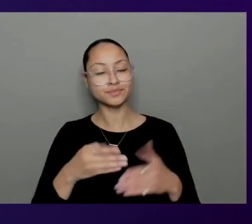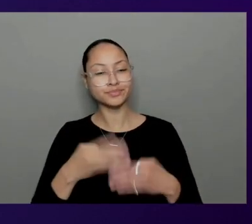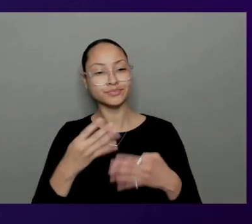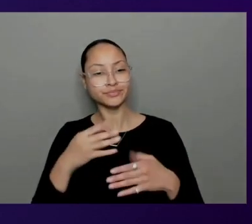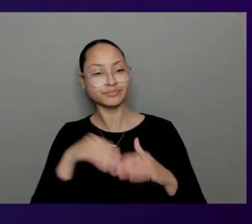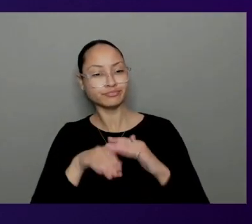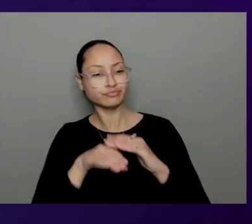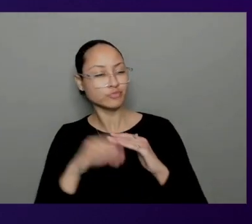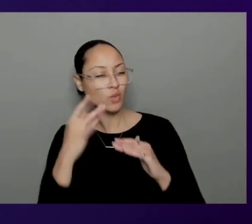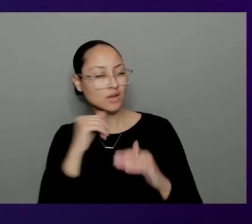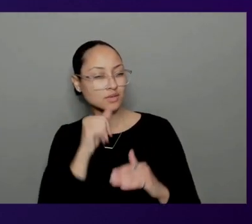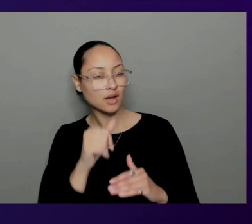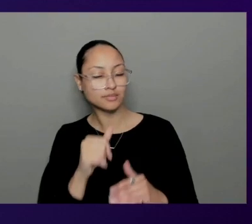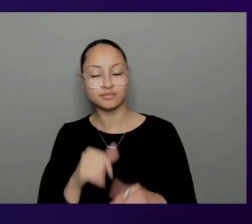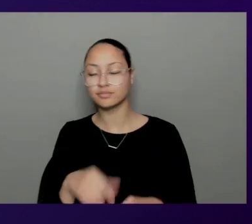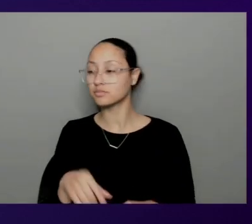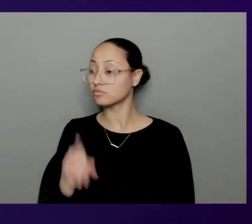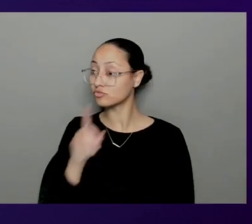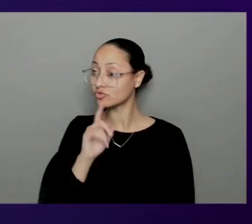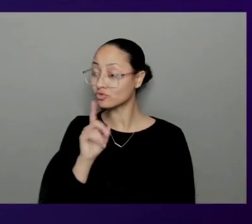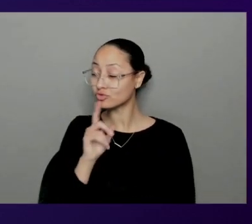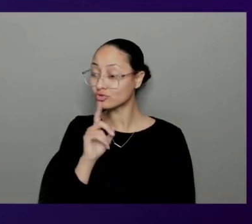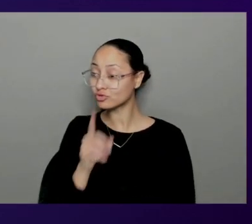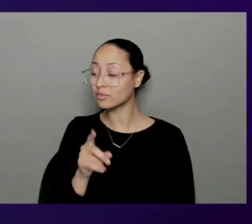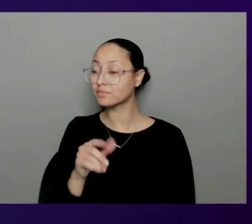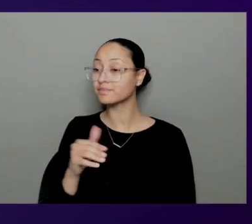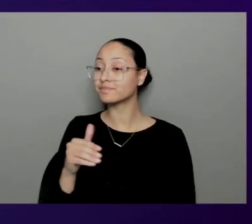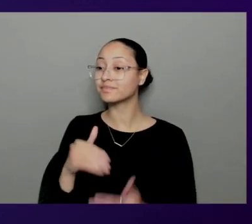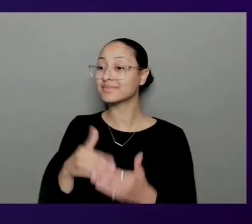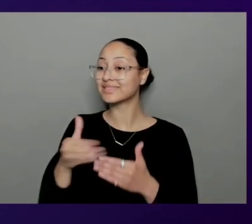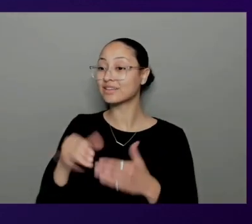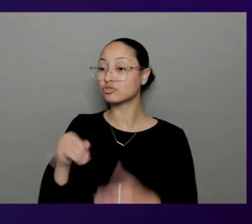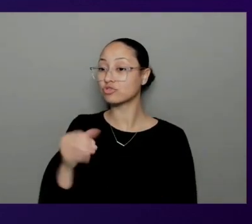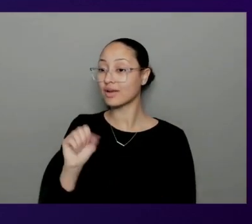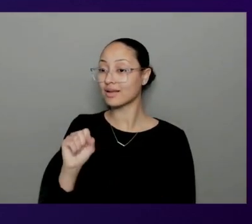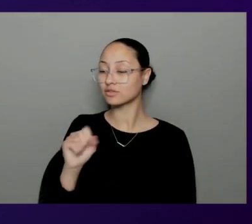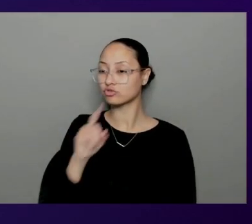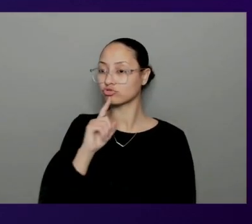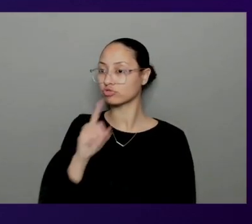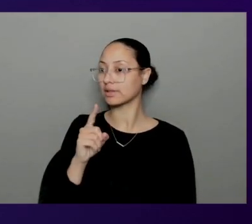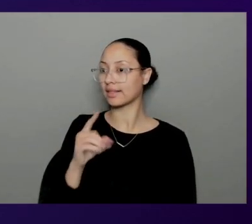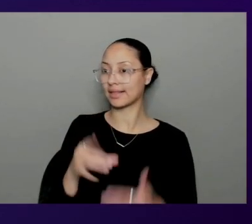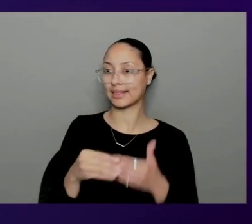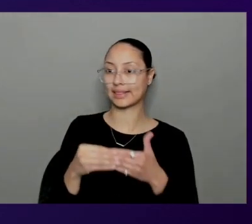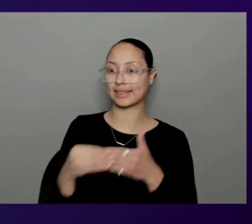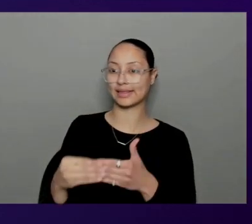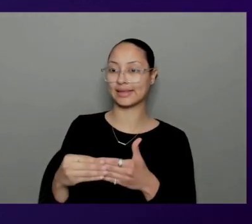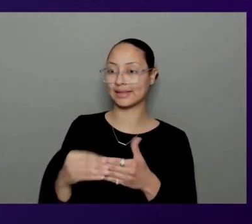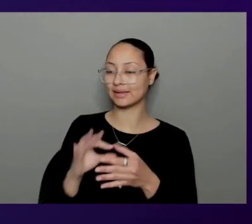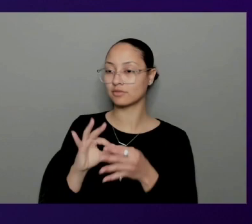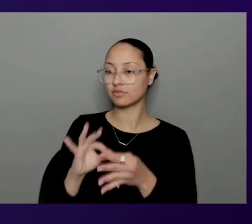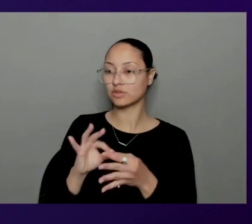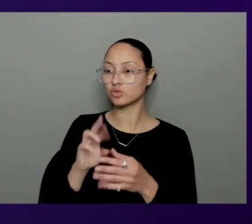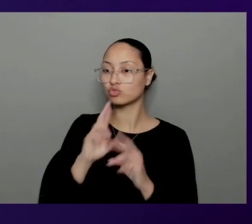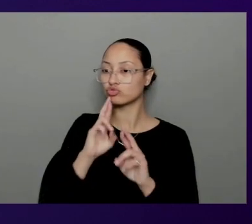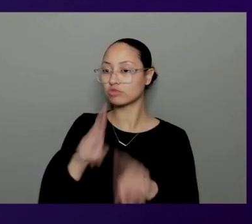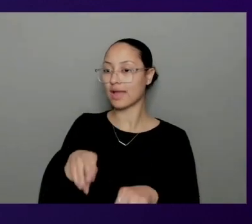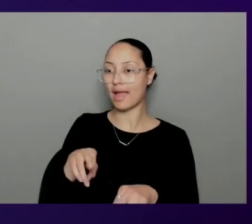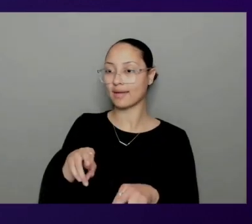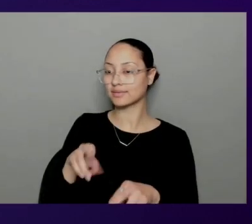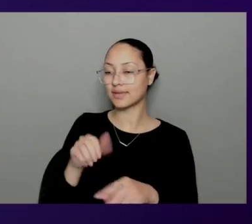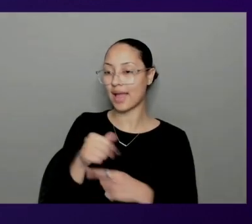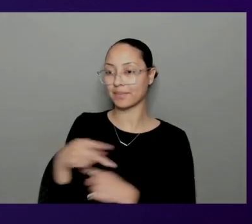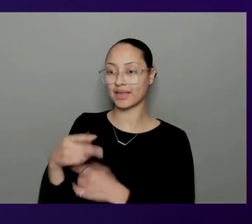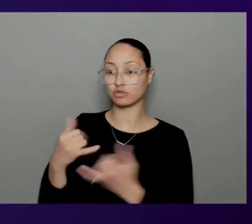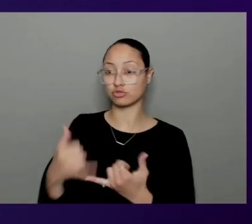us about that? Absolutely, absolutely. Not only is Next.js sort of the front leader in terms of React application development these days, you also get